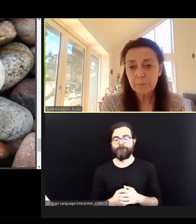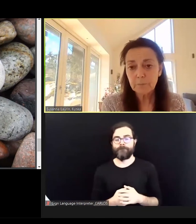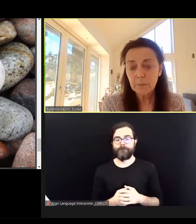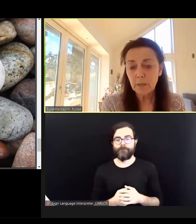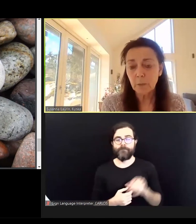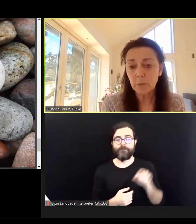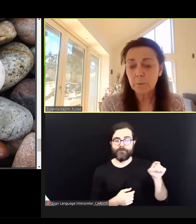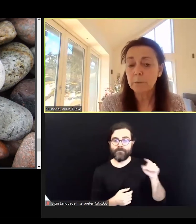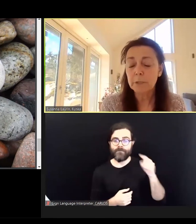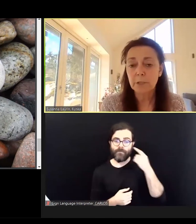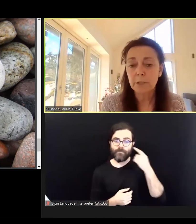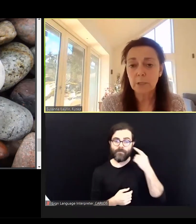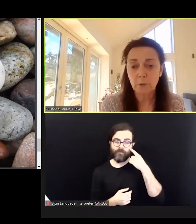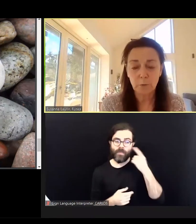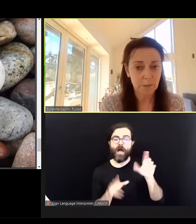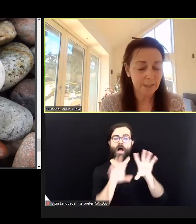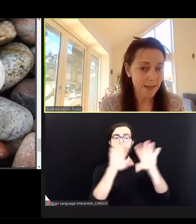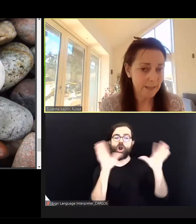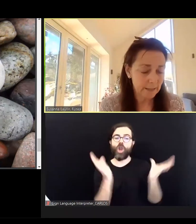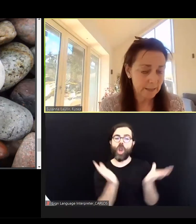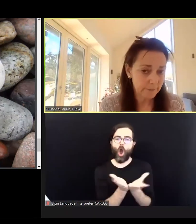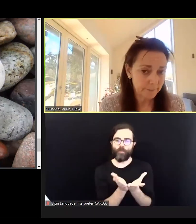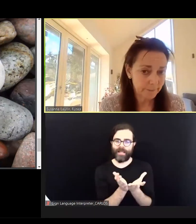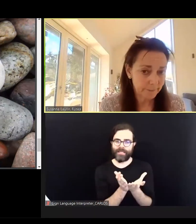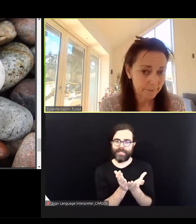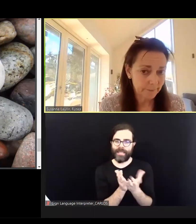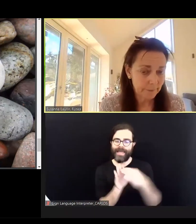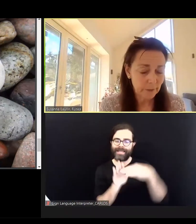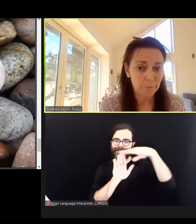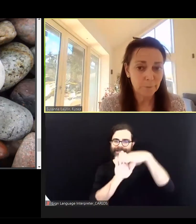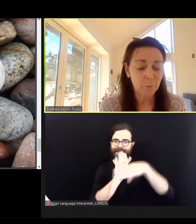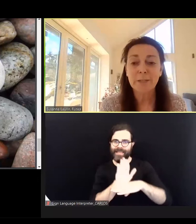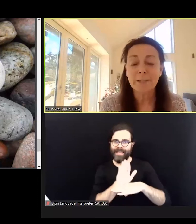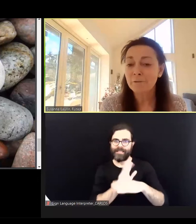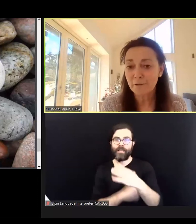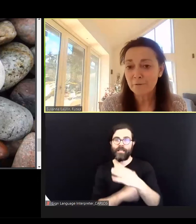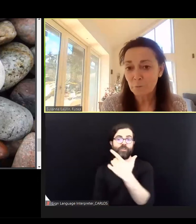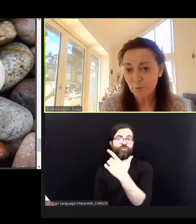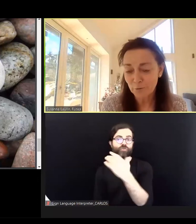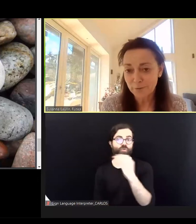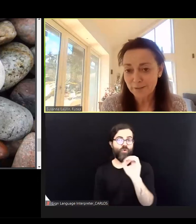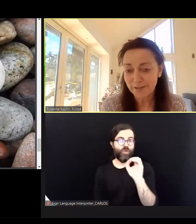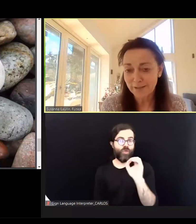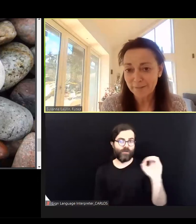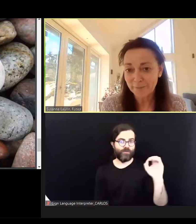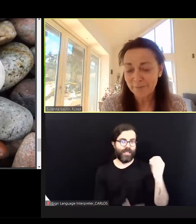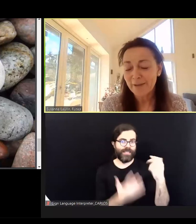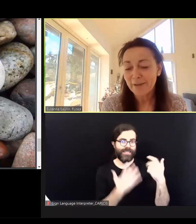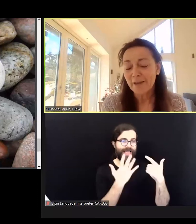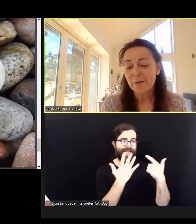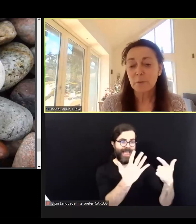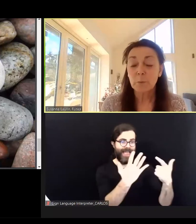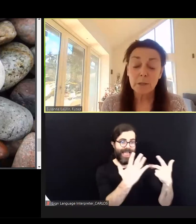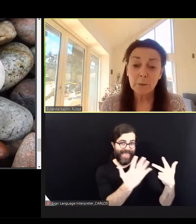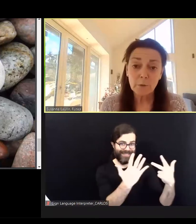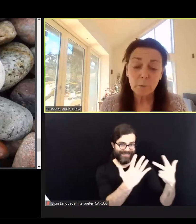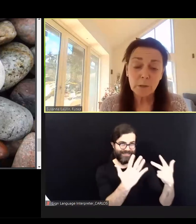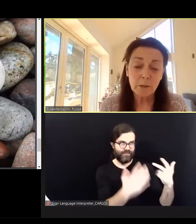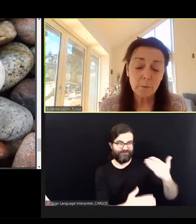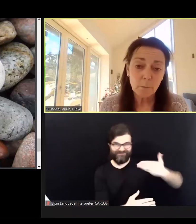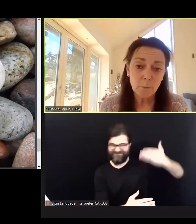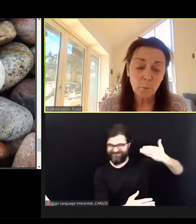and develop new standards or update old ones. So that is the difference between kind of the usual standards and the